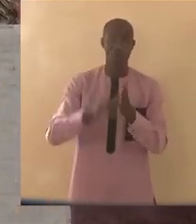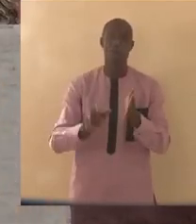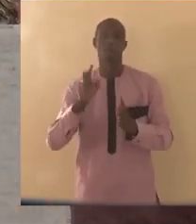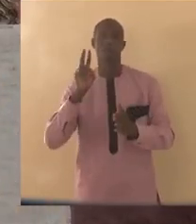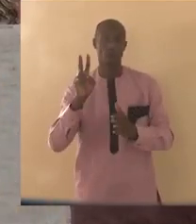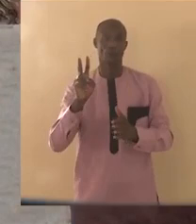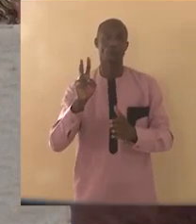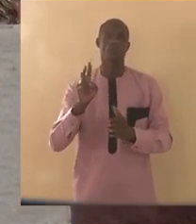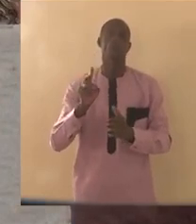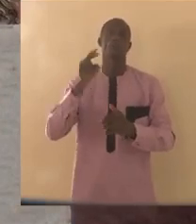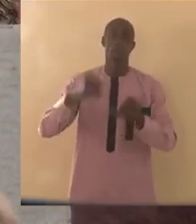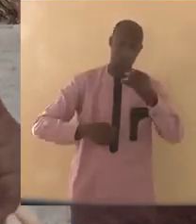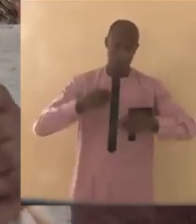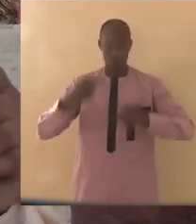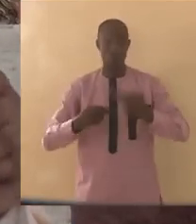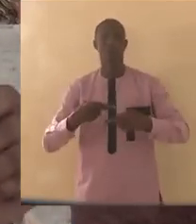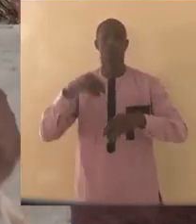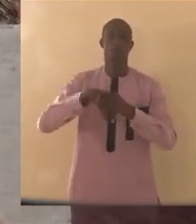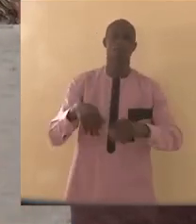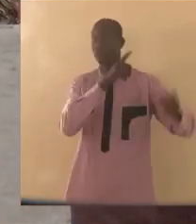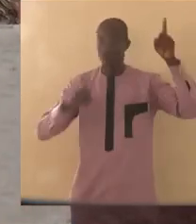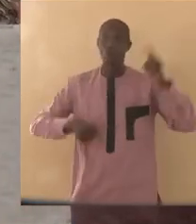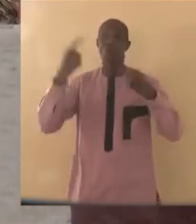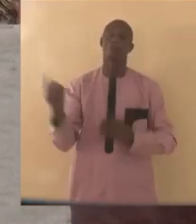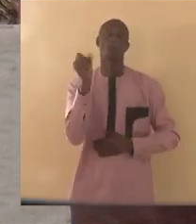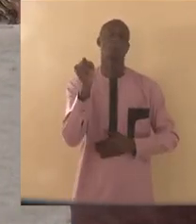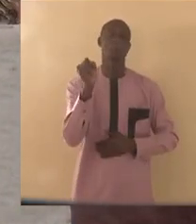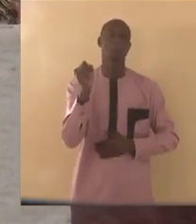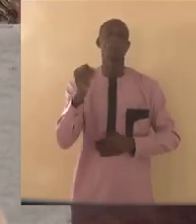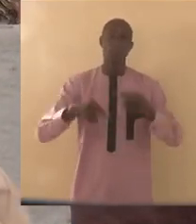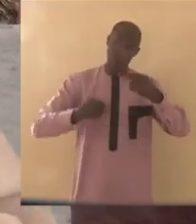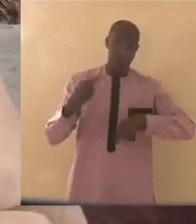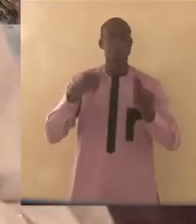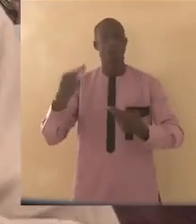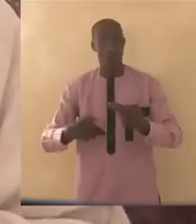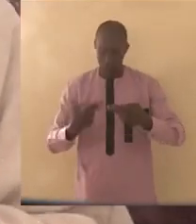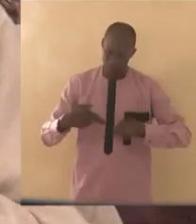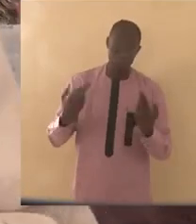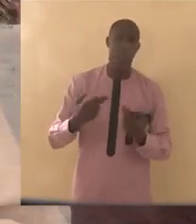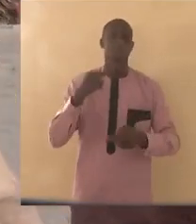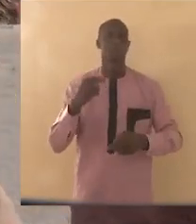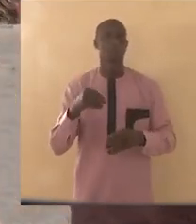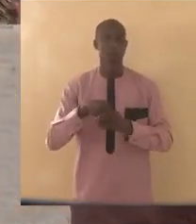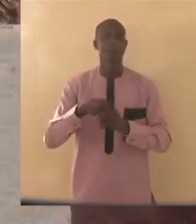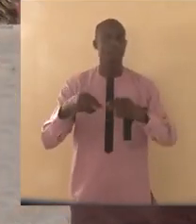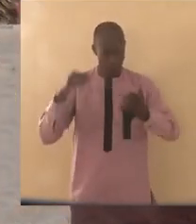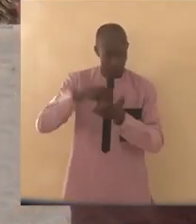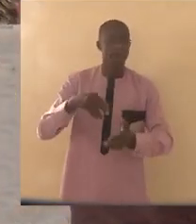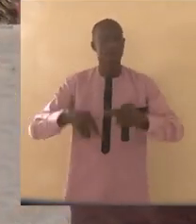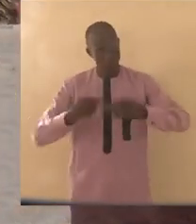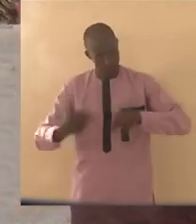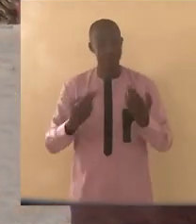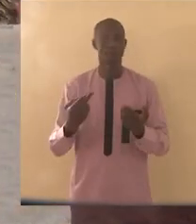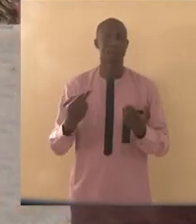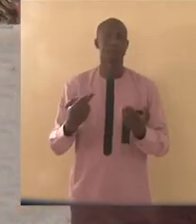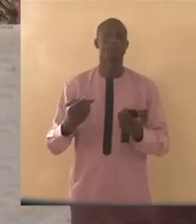4 says, rejoice in the Lord always. Again, I say rejoice, rejoice, rejoice. Again, I